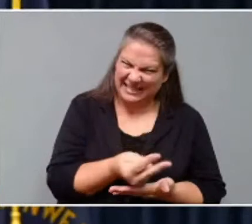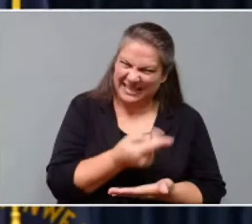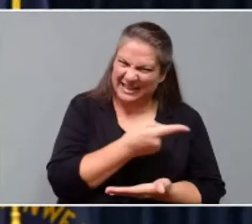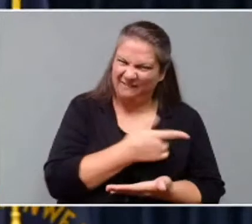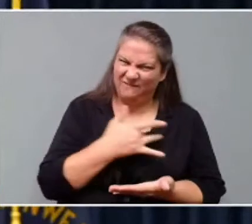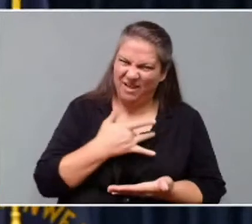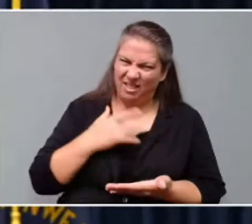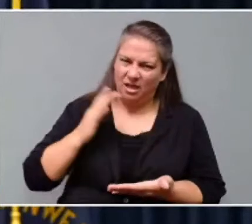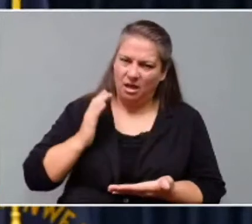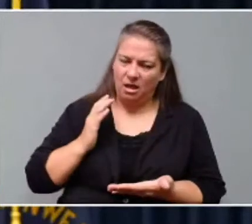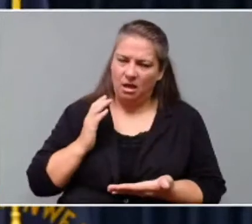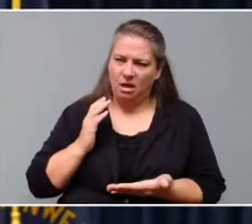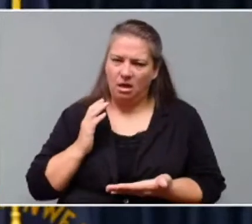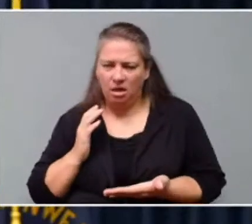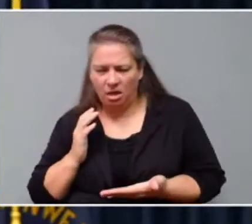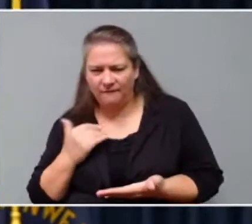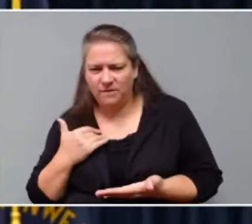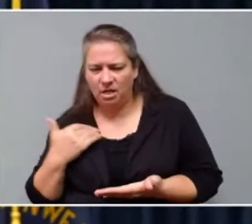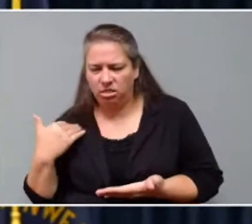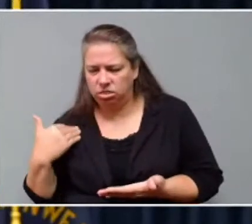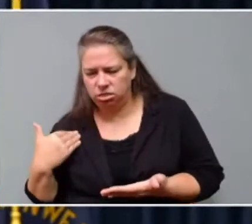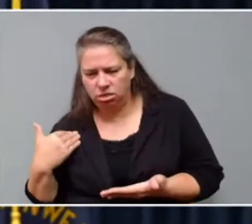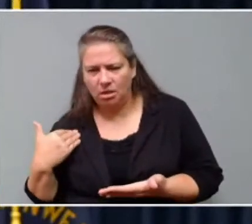So to everybody at St. Clair or